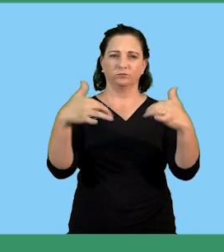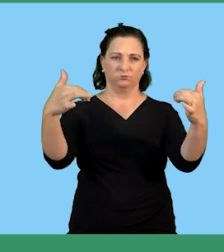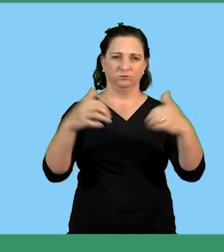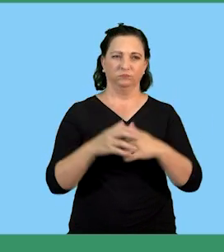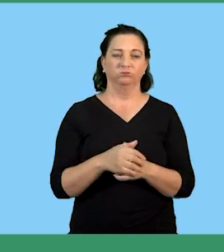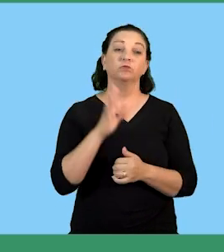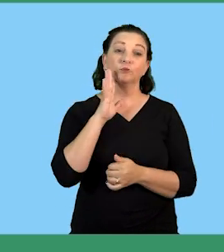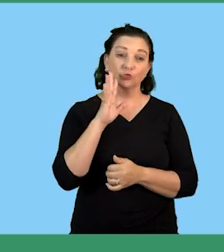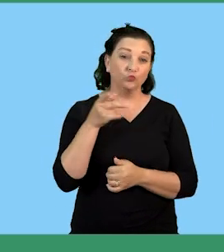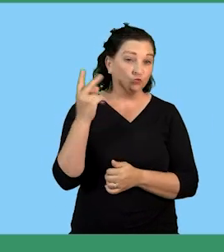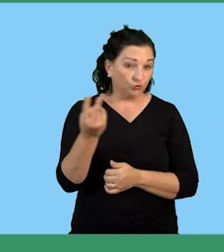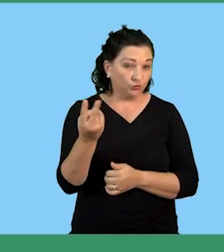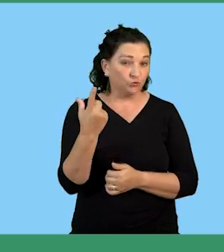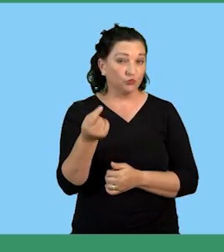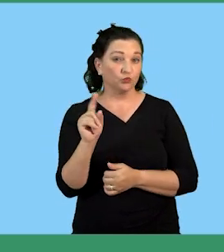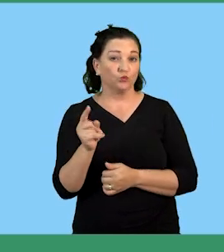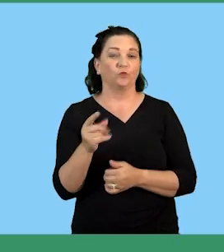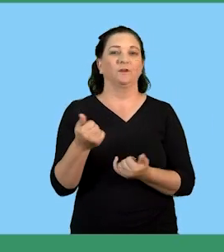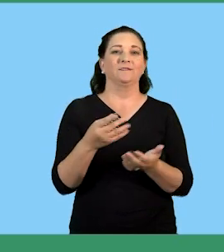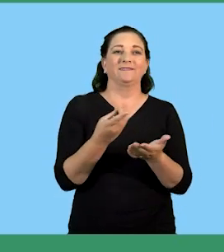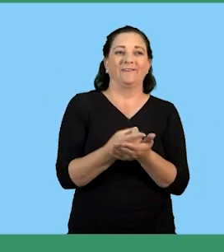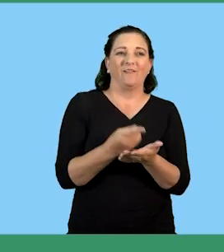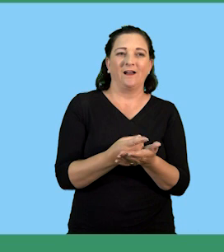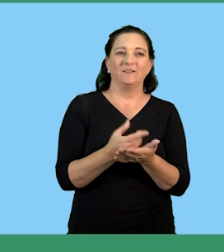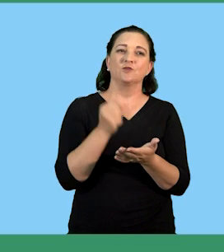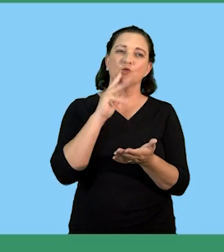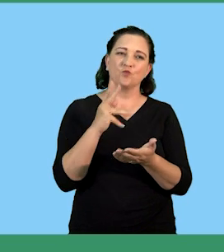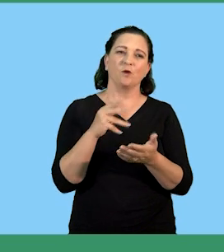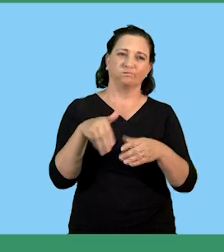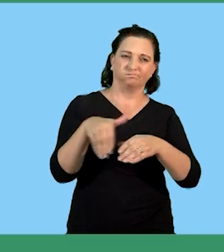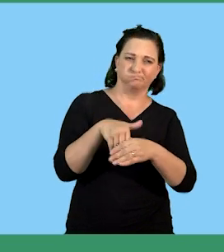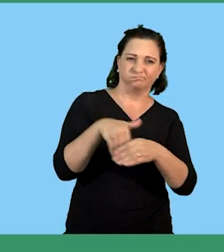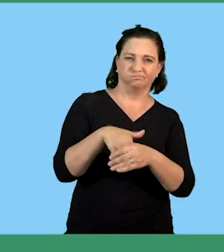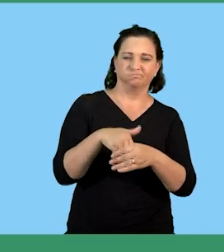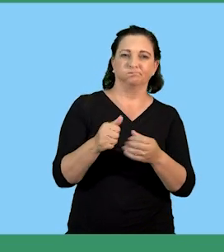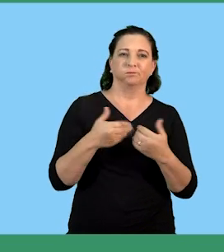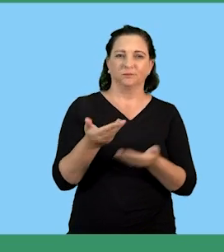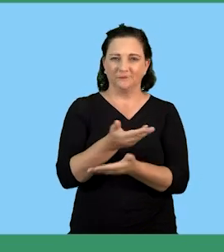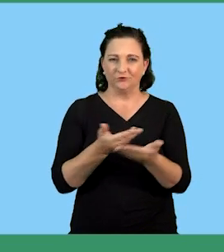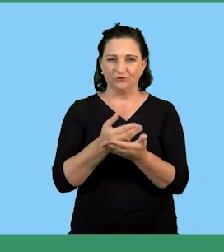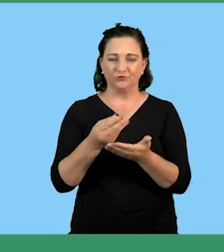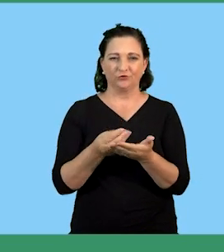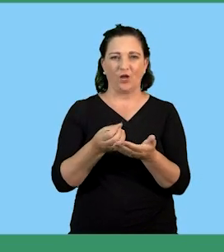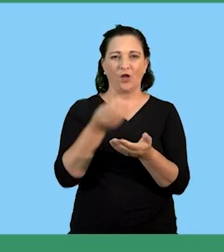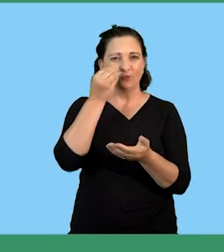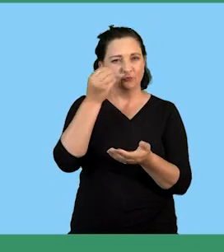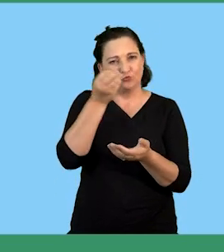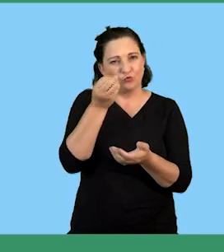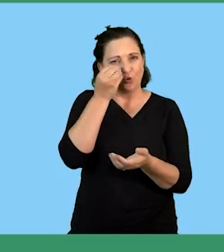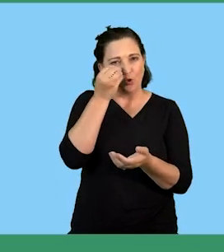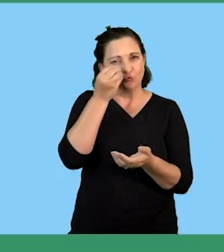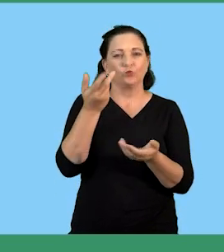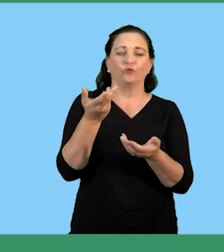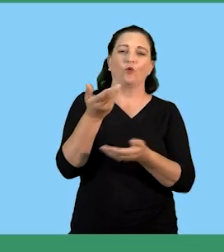to take and share notes using a touch screen. Identify two visual aids used in the